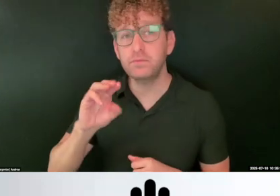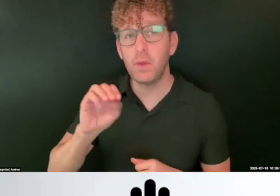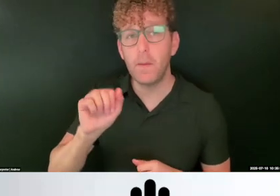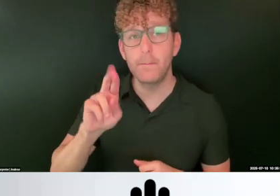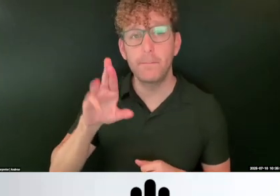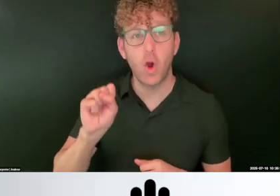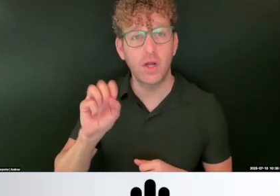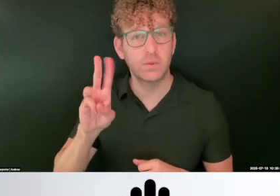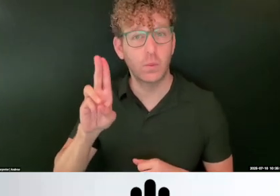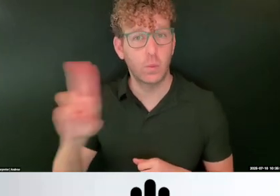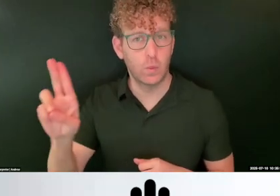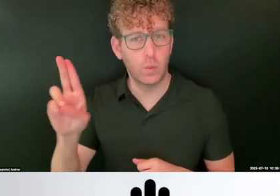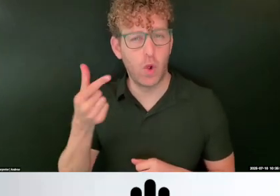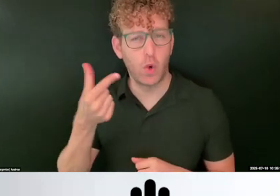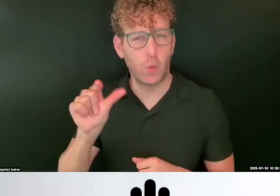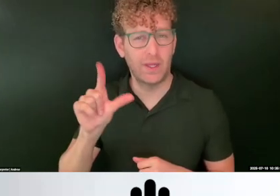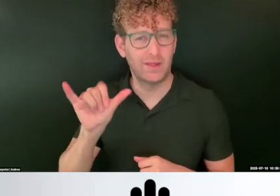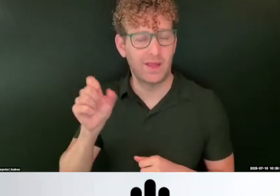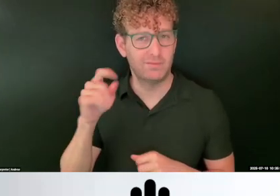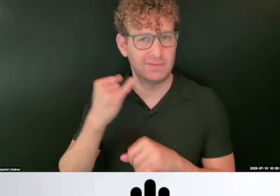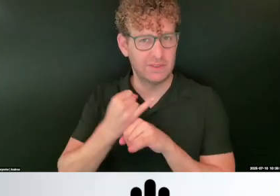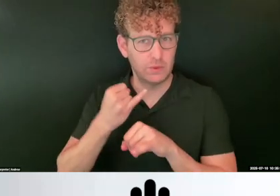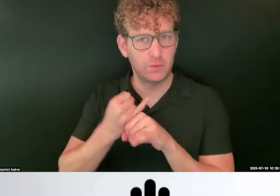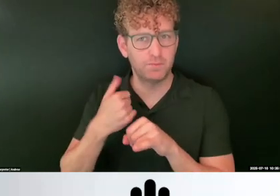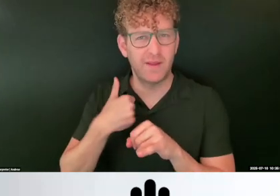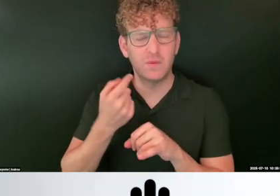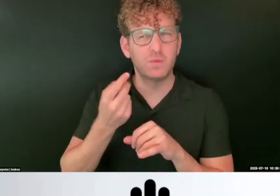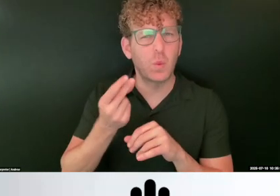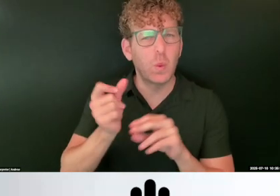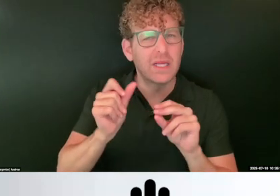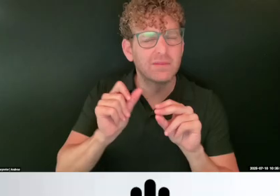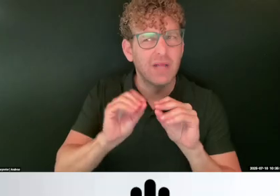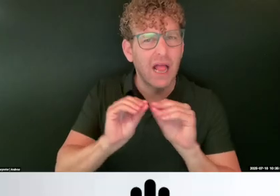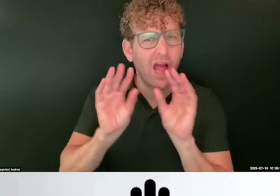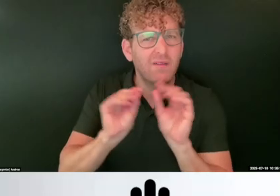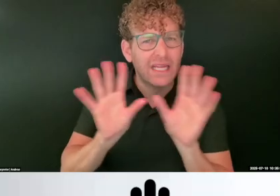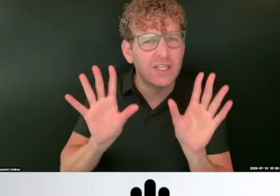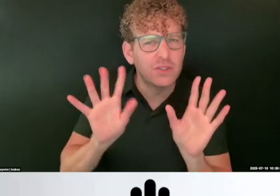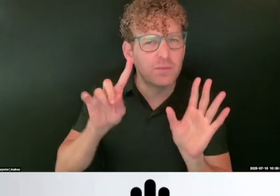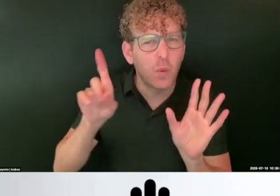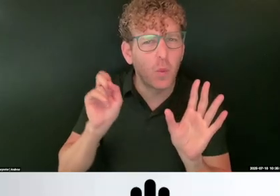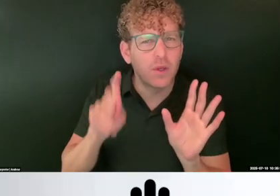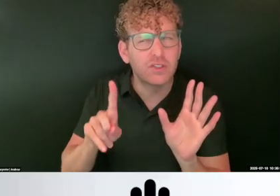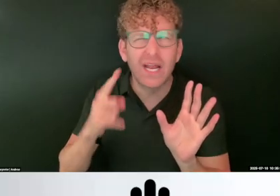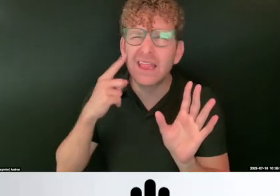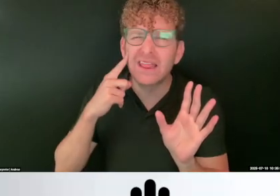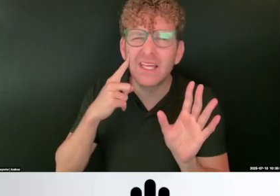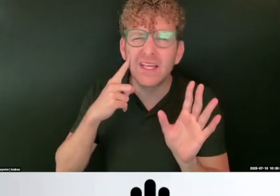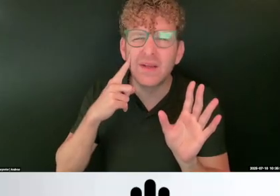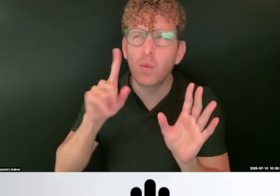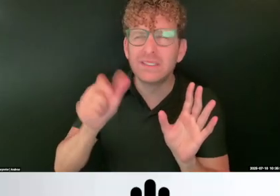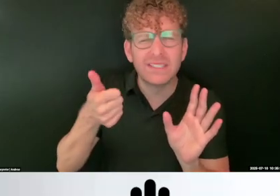about something that was mentioned earlier around, I believe it was $10.4 million of the Carl Moyer